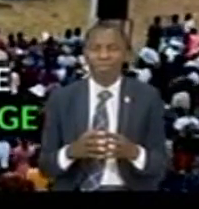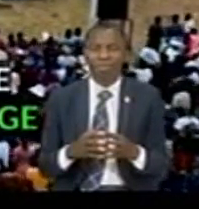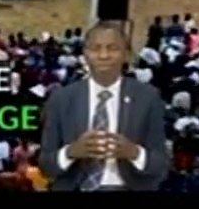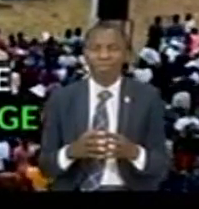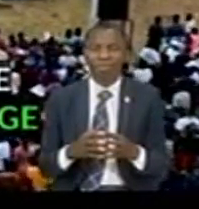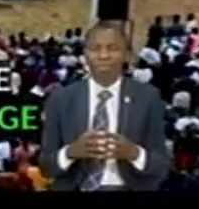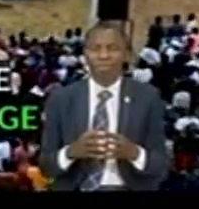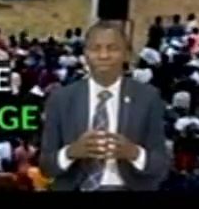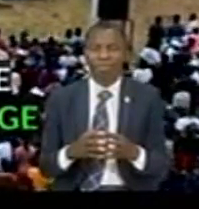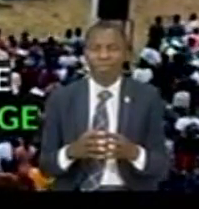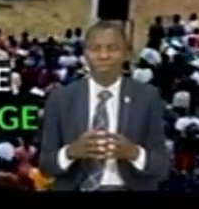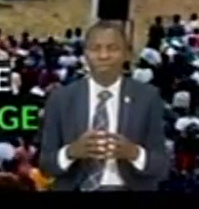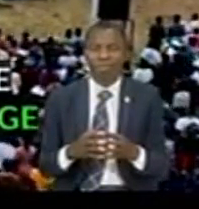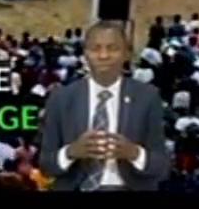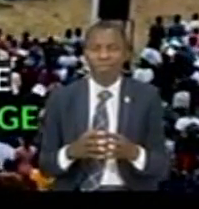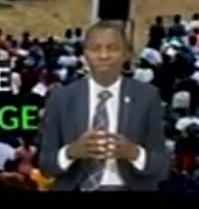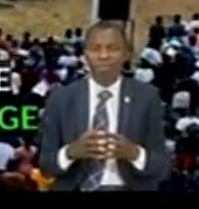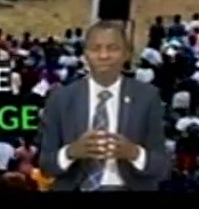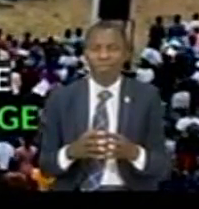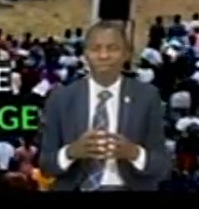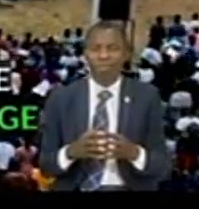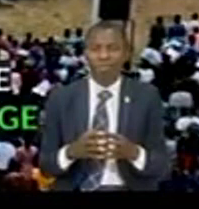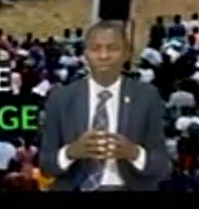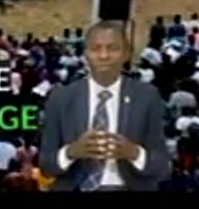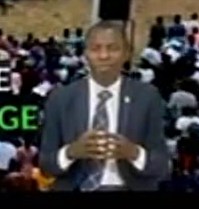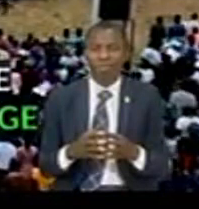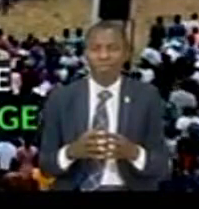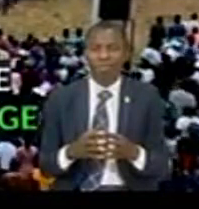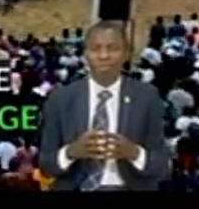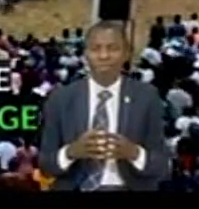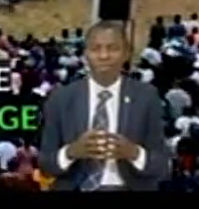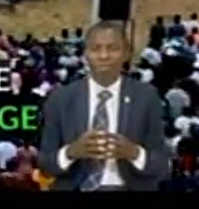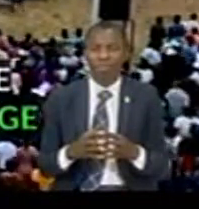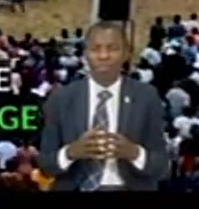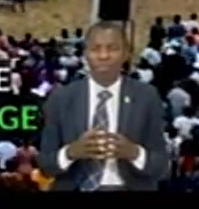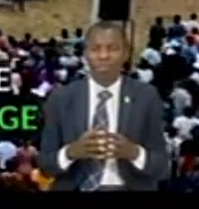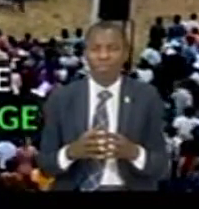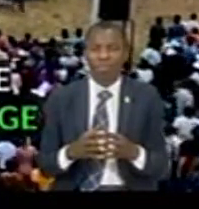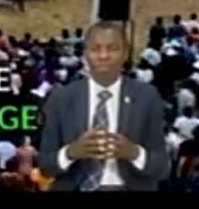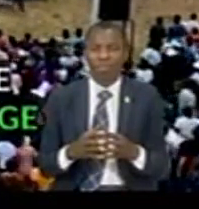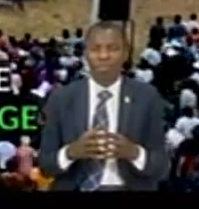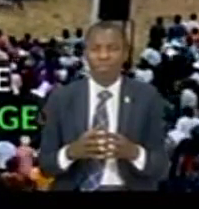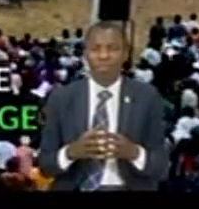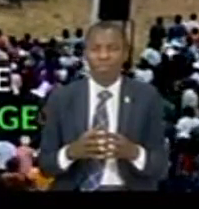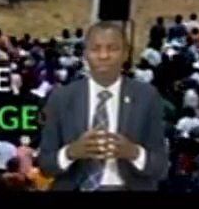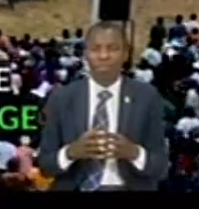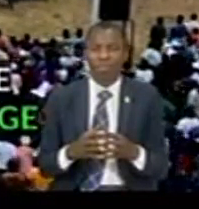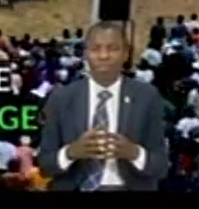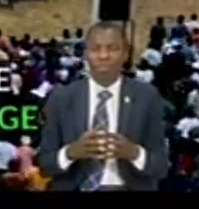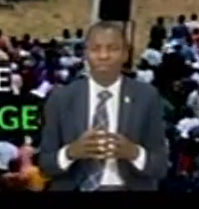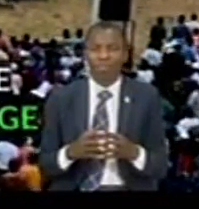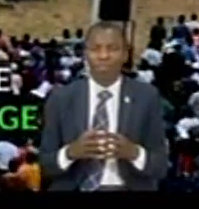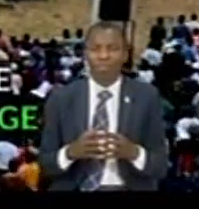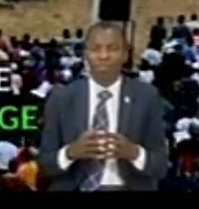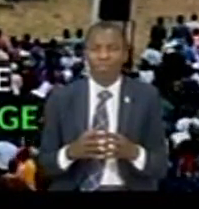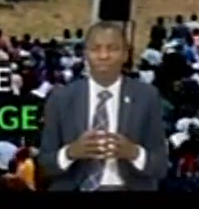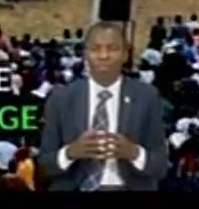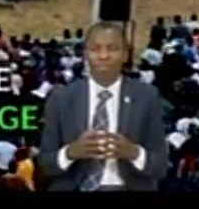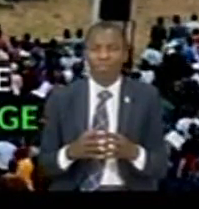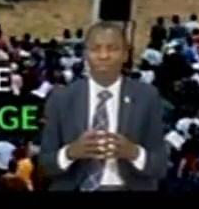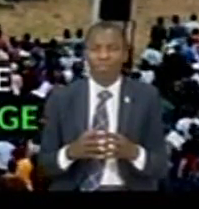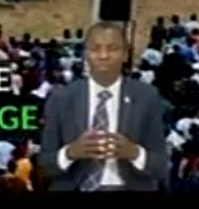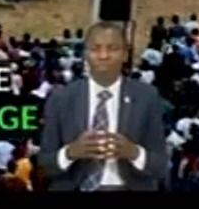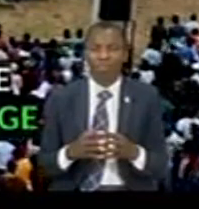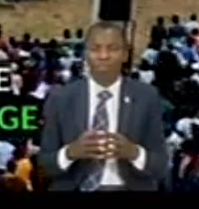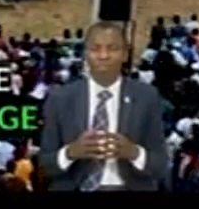within. Jesus only is our healer. All our sicknesses he bear, and his risen life and fullness, all his